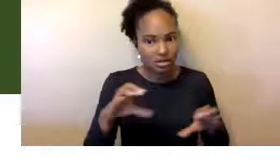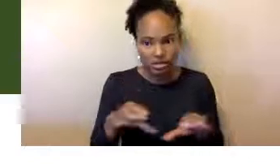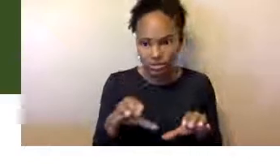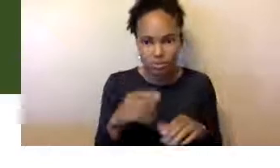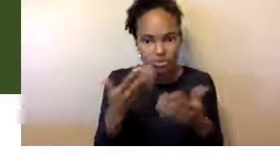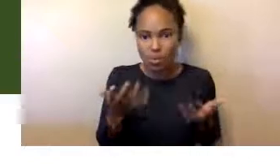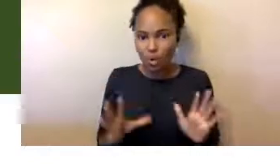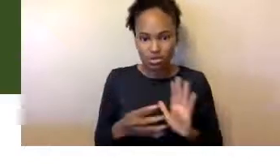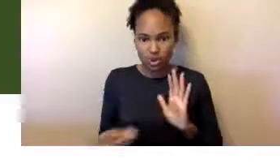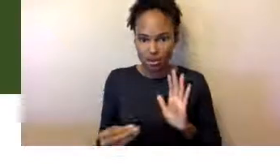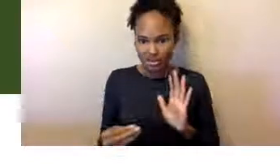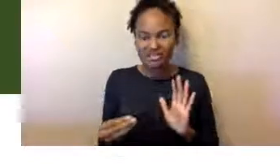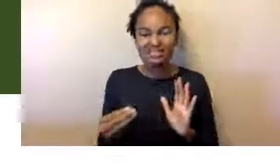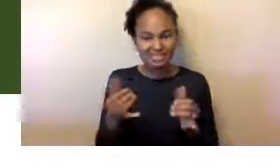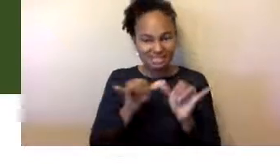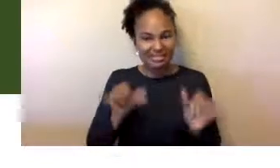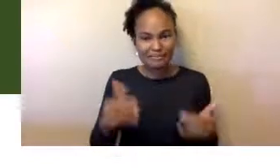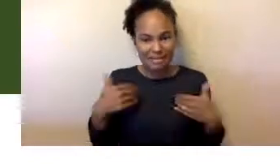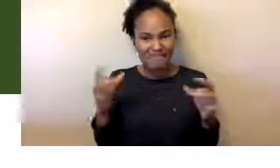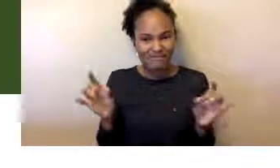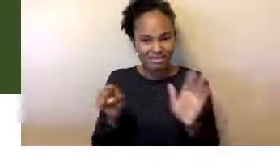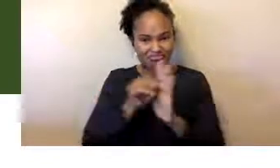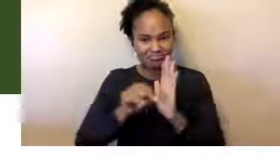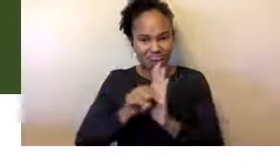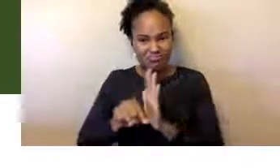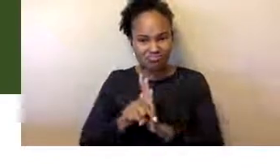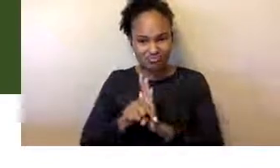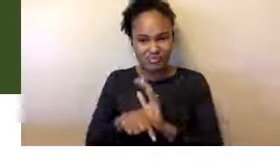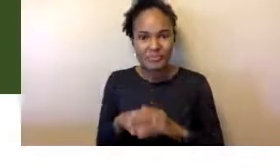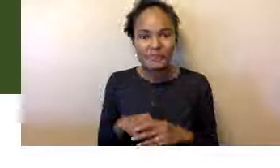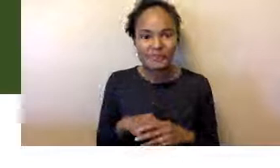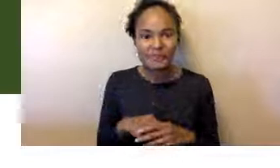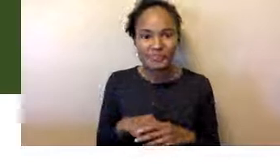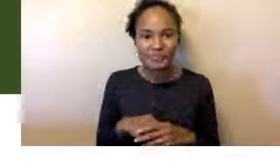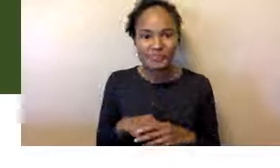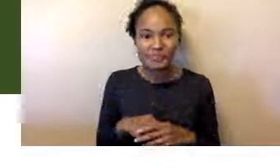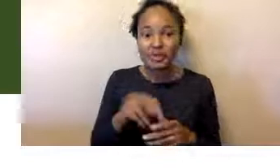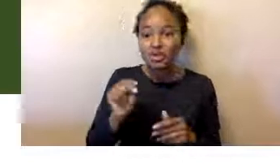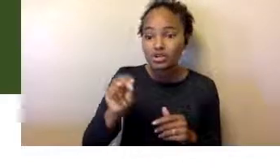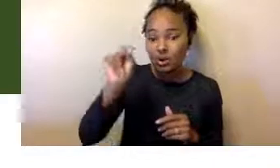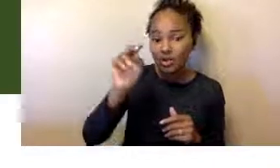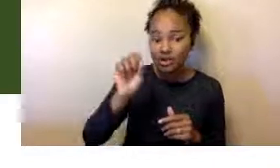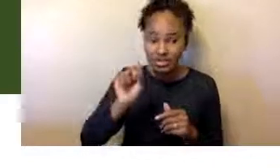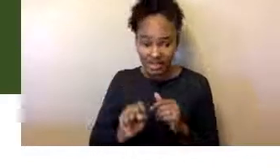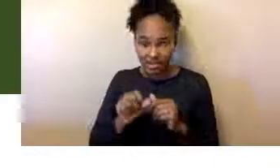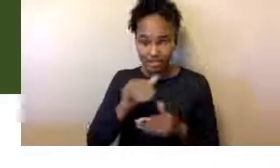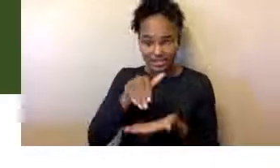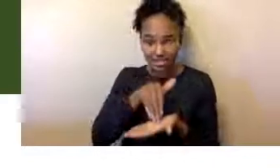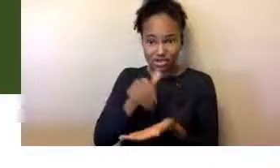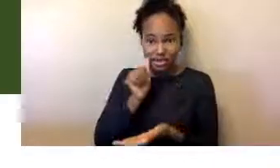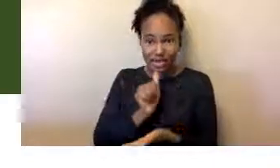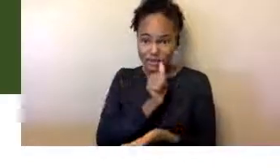still has some major issues. So the northern, southern, and central Arizona regions all